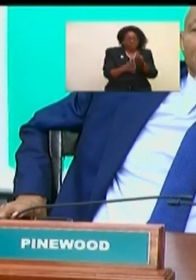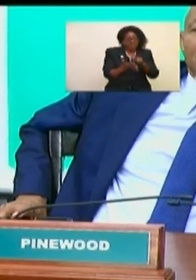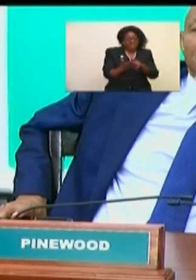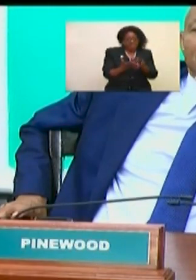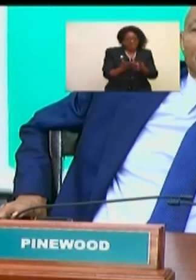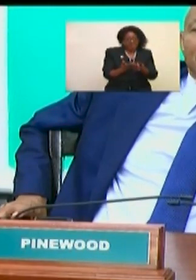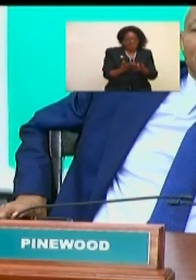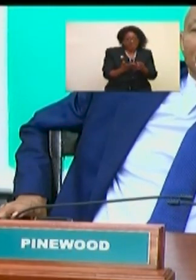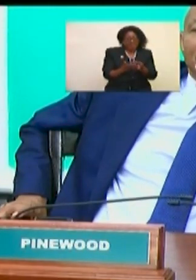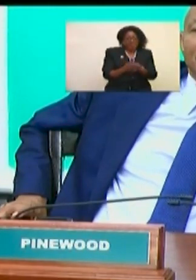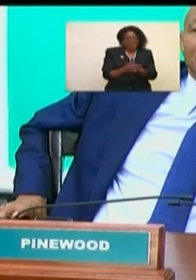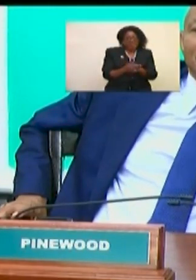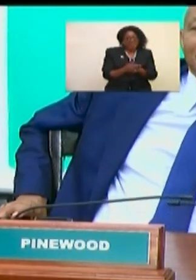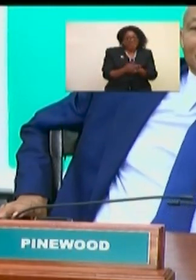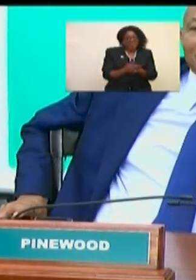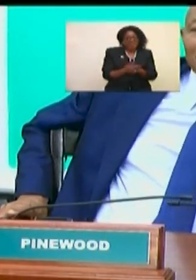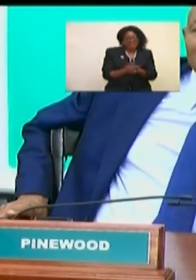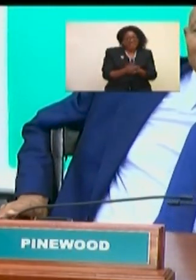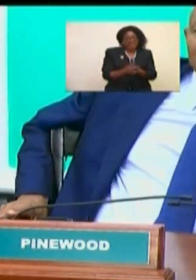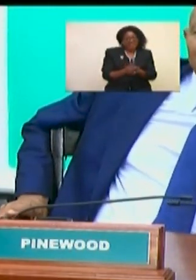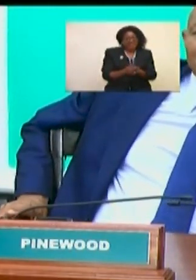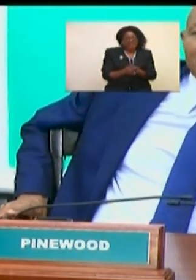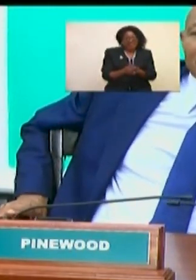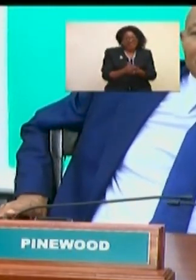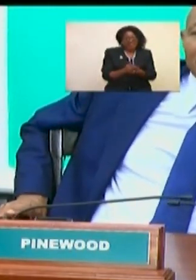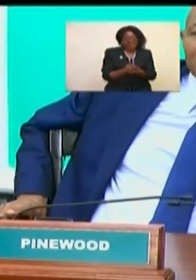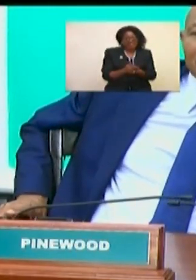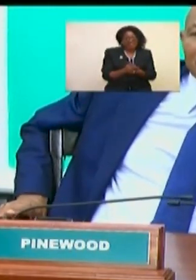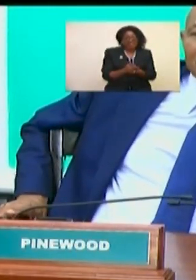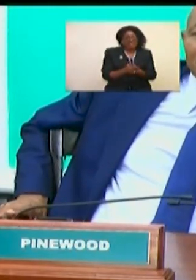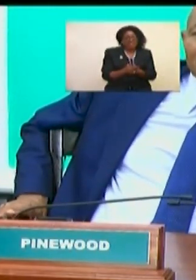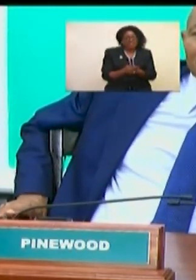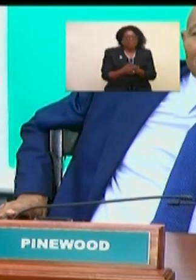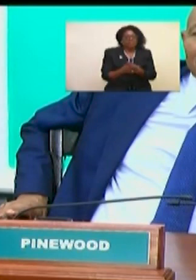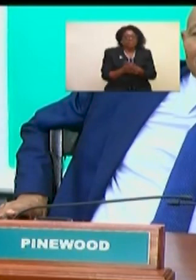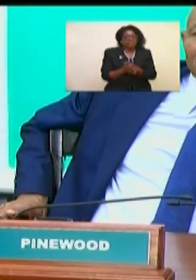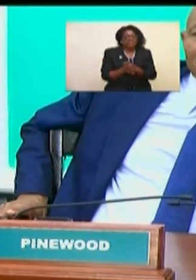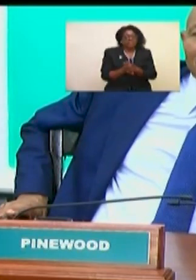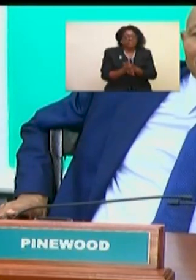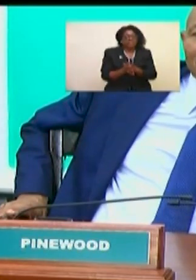Well, if, no, you didn't. You didn't. Yeah, you did. Right?